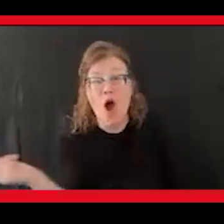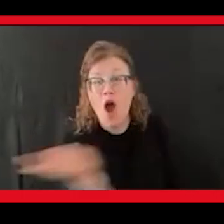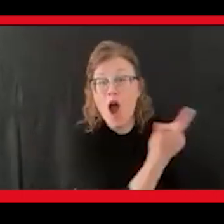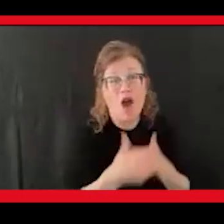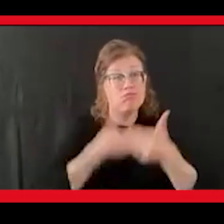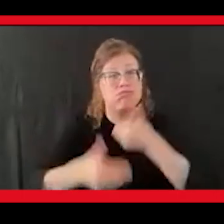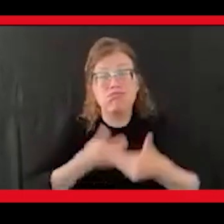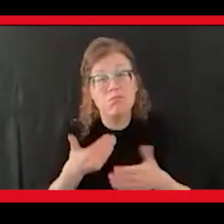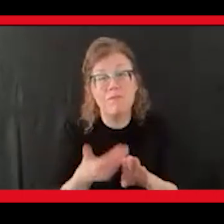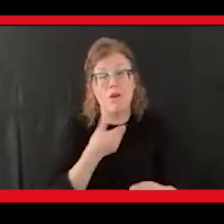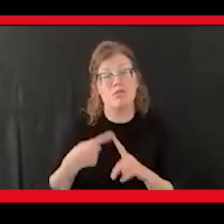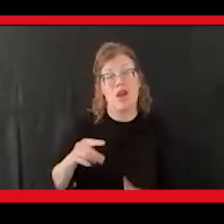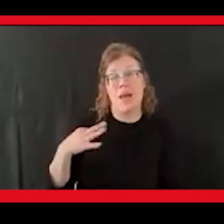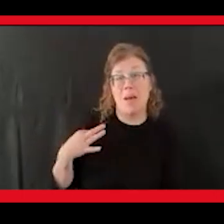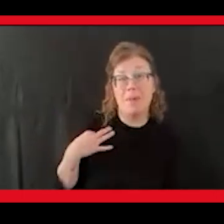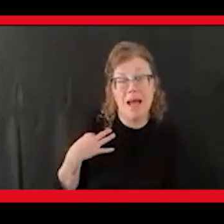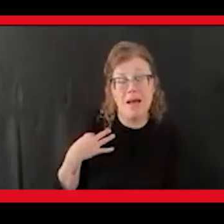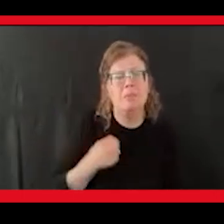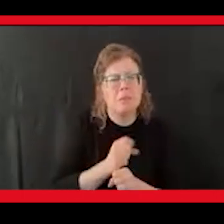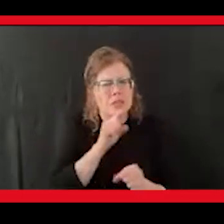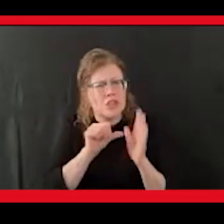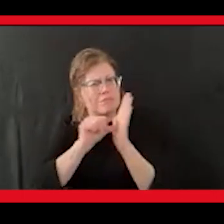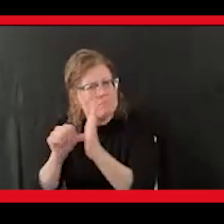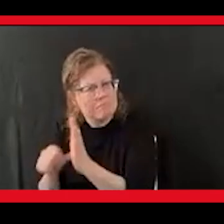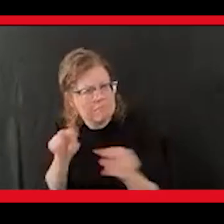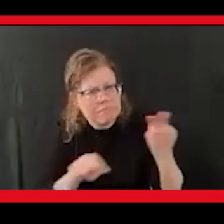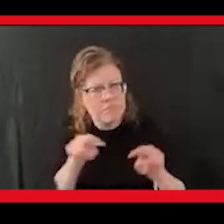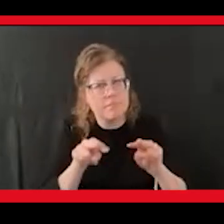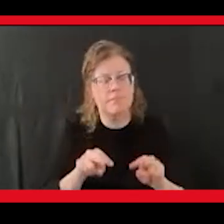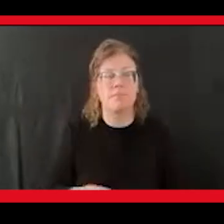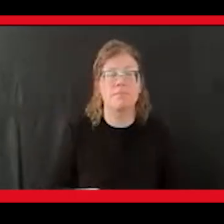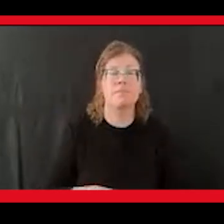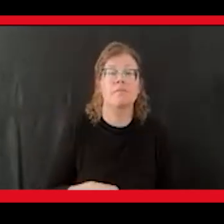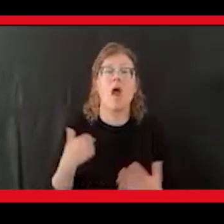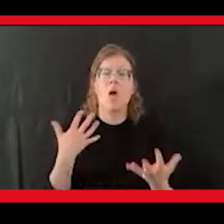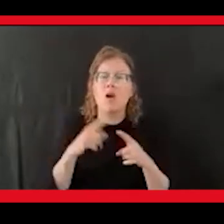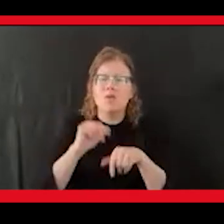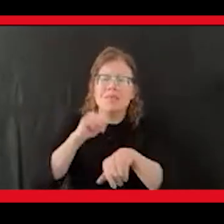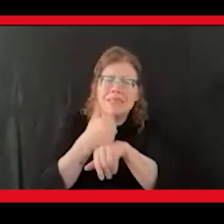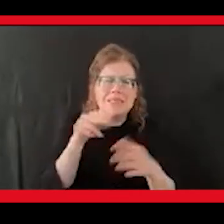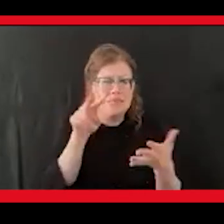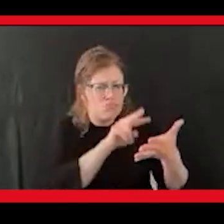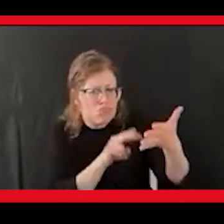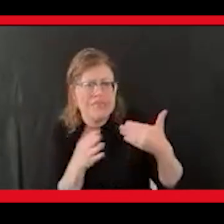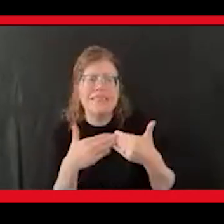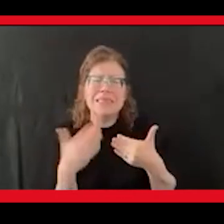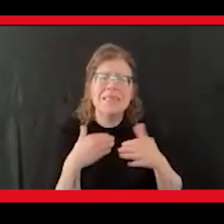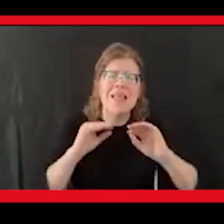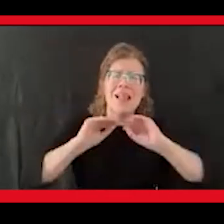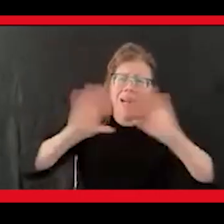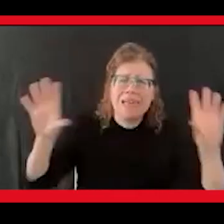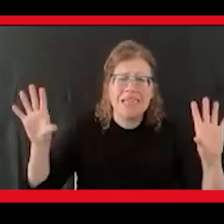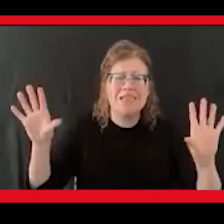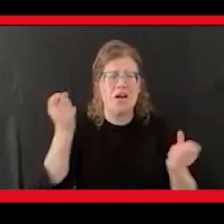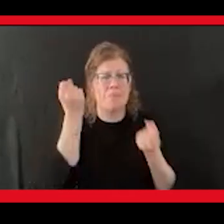Make it easy to read, clear, and intuitive. Don't upload a 10-page document with